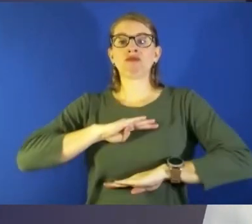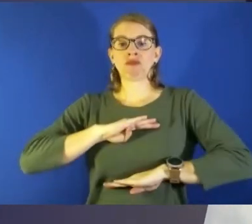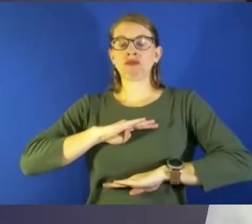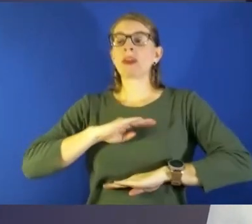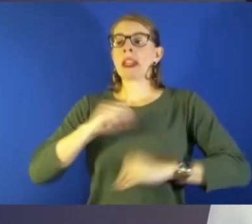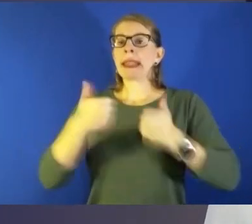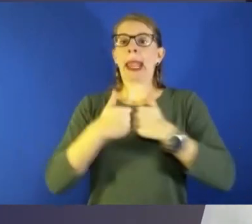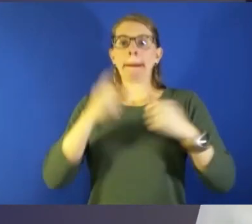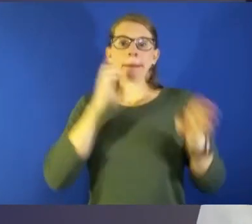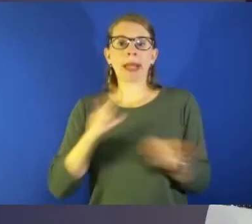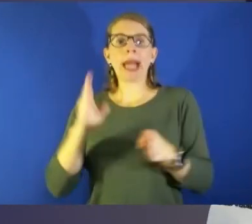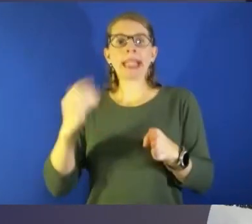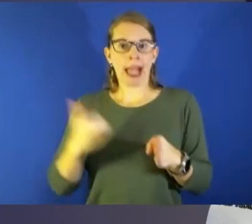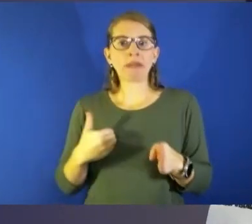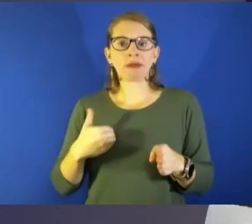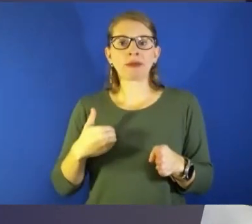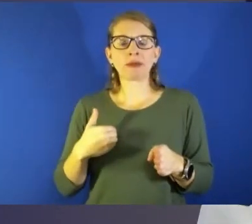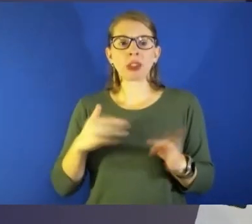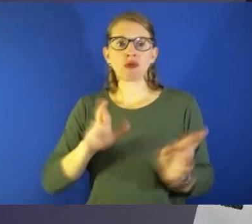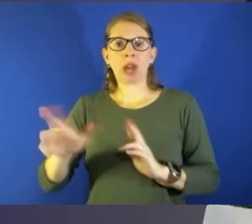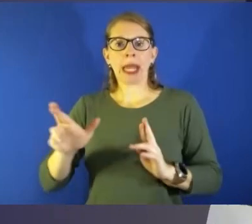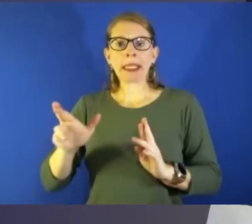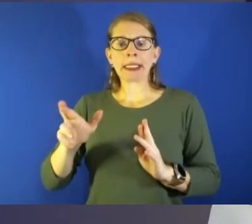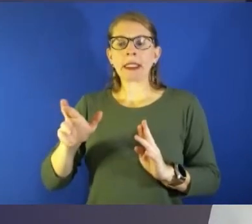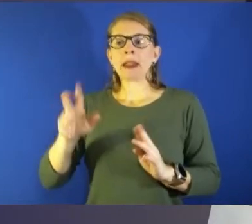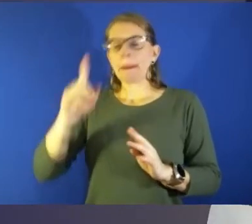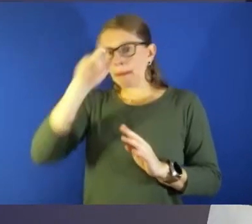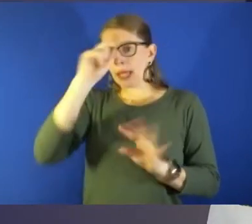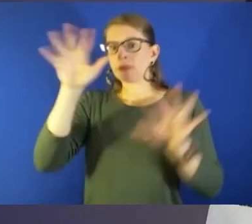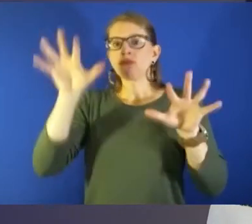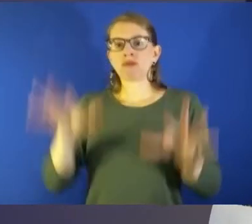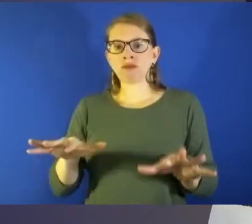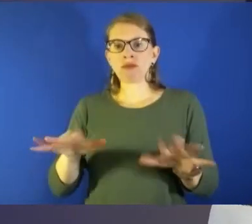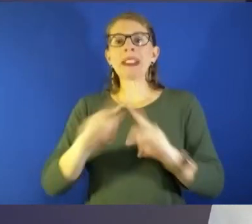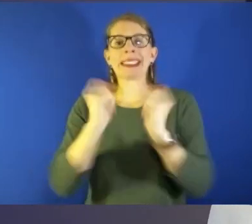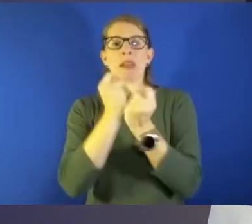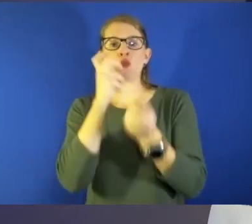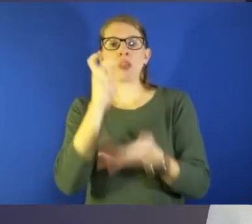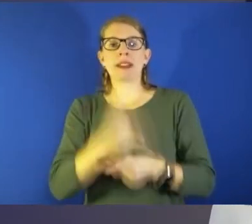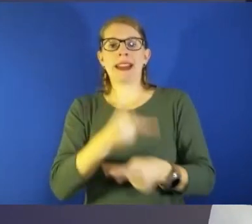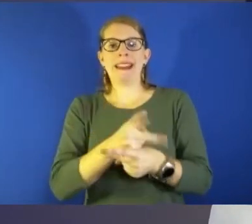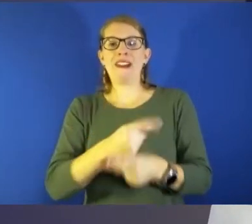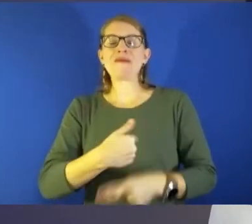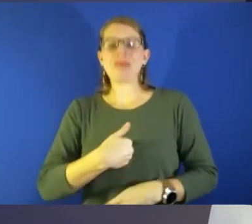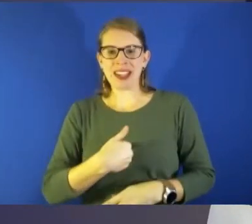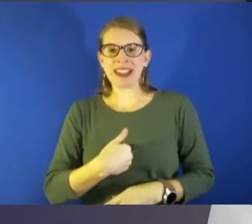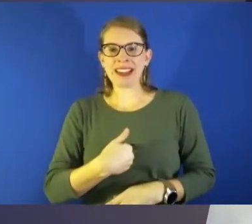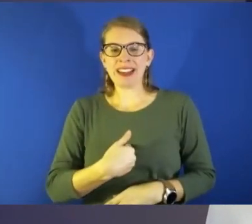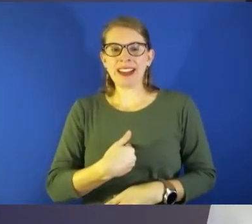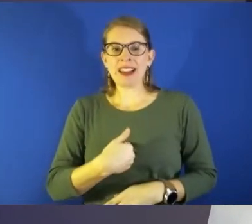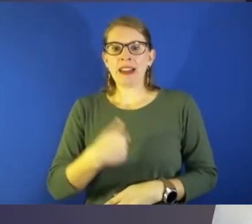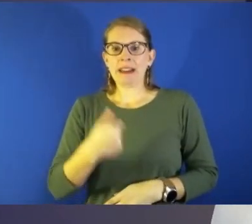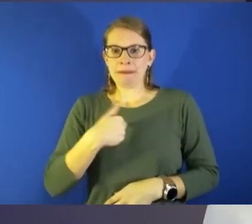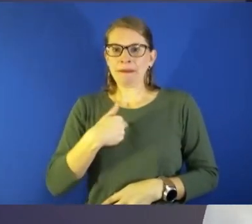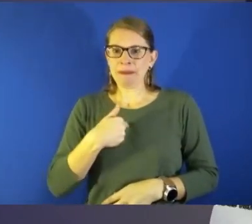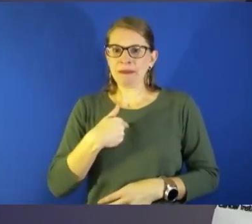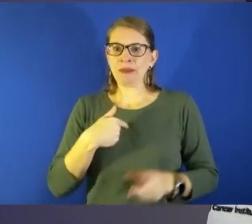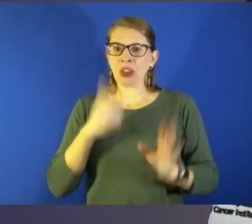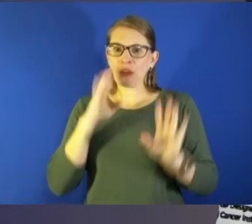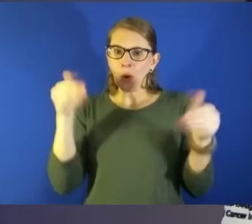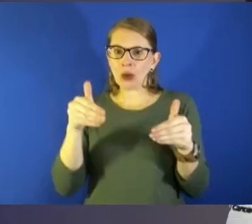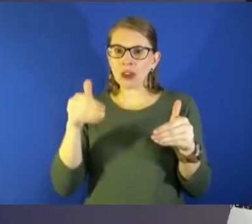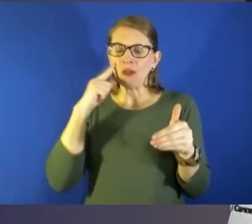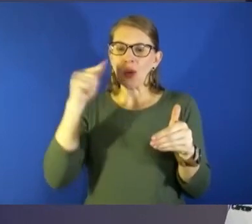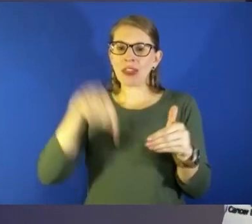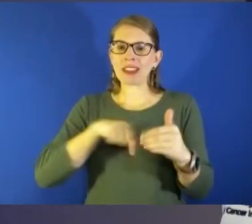they feel like they have a peace of mind that their team is going to take care of them, and that they're the central part of that team, and they're so